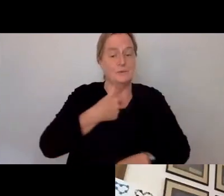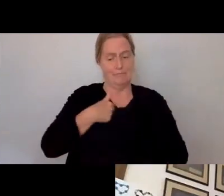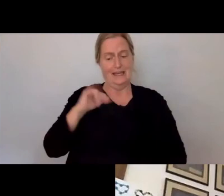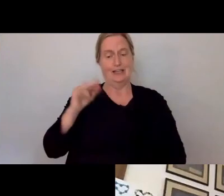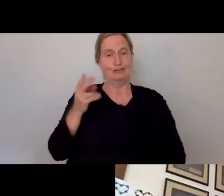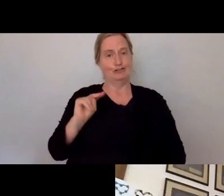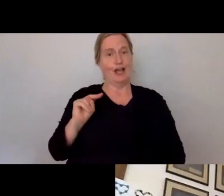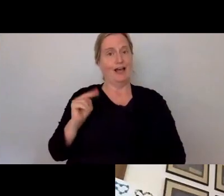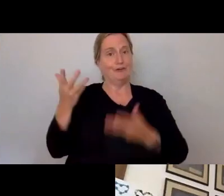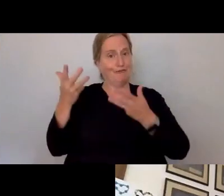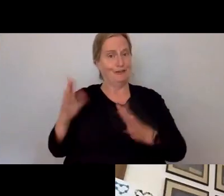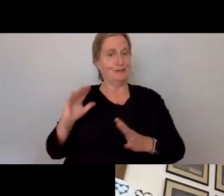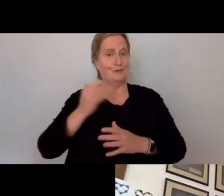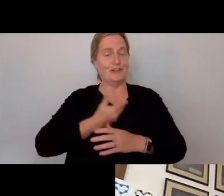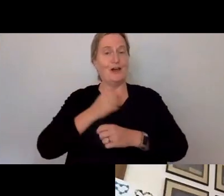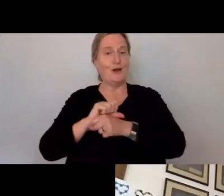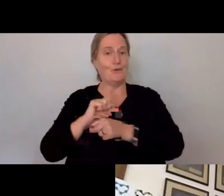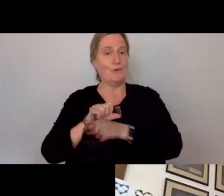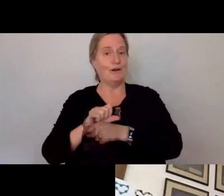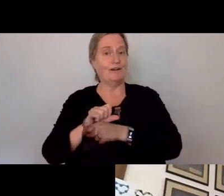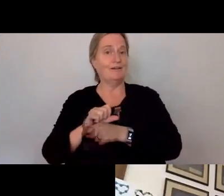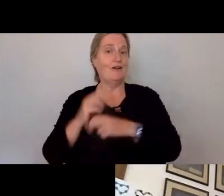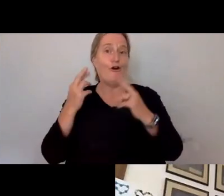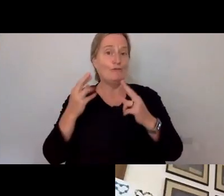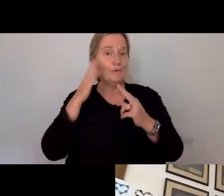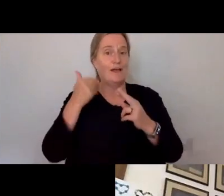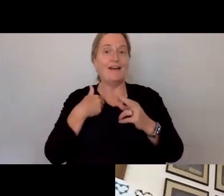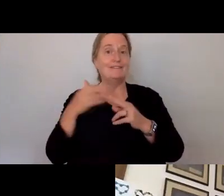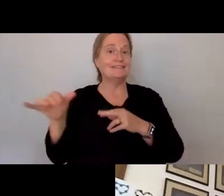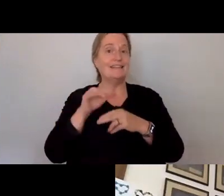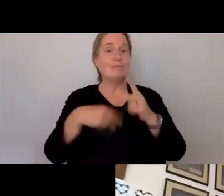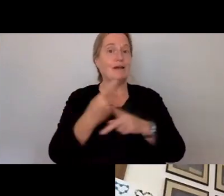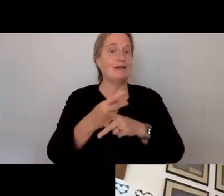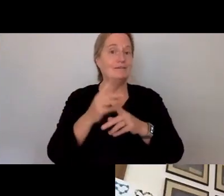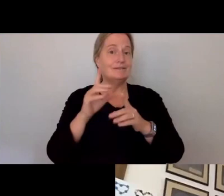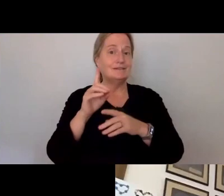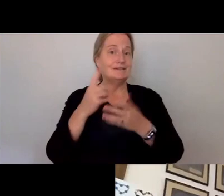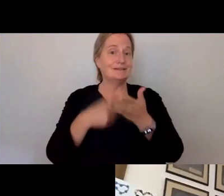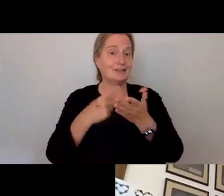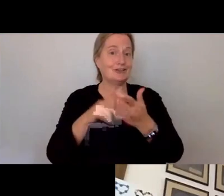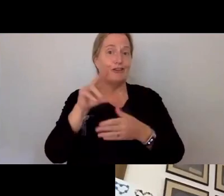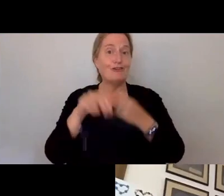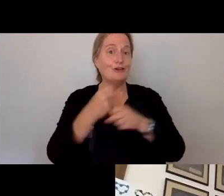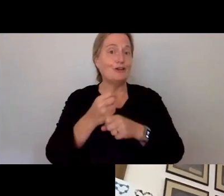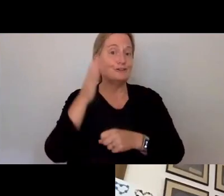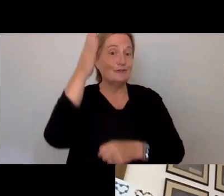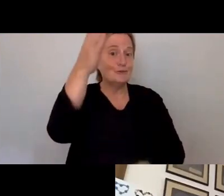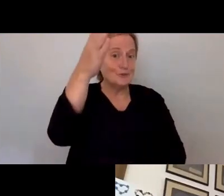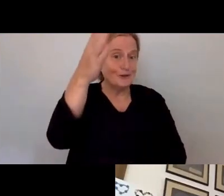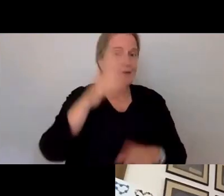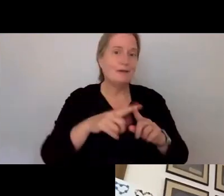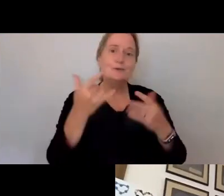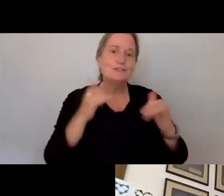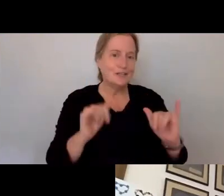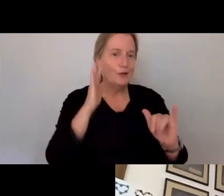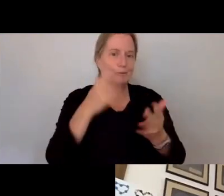have to continue this. There'll be discussions 30 years from now about how do we help this thing, this person, and not this thing, but how do we help this challenge